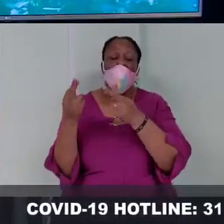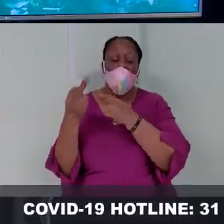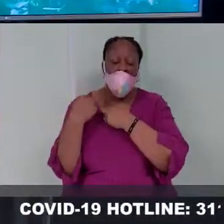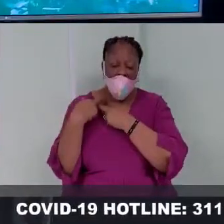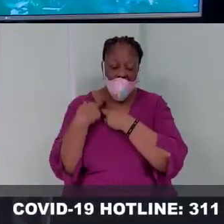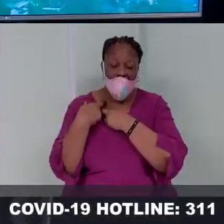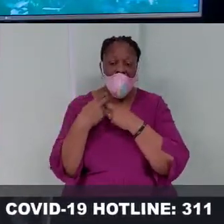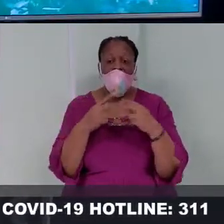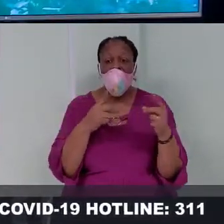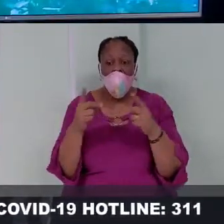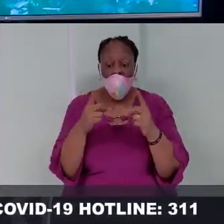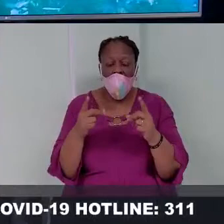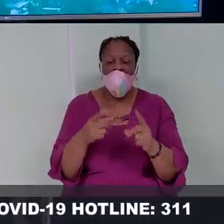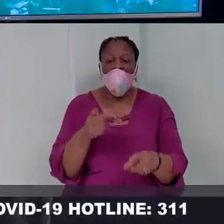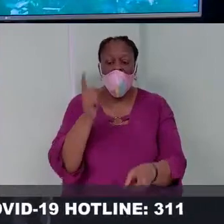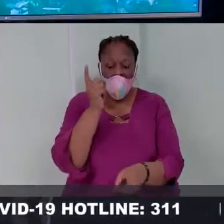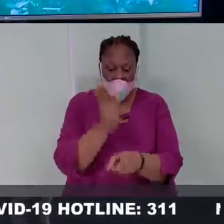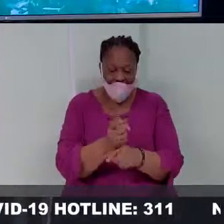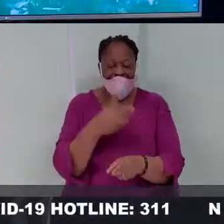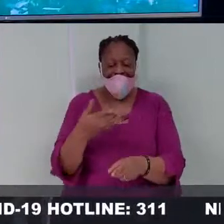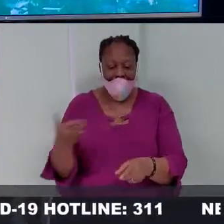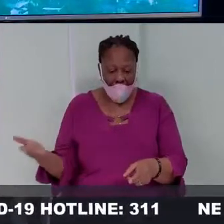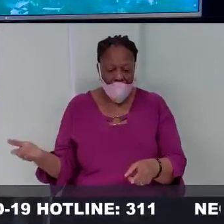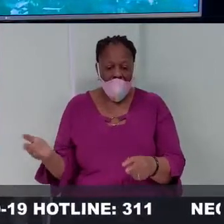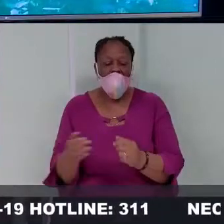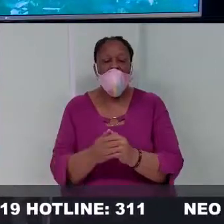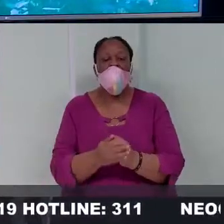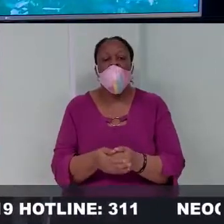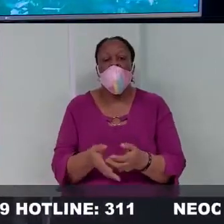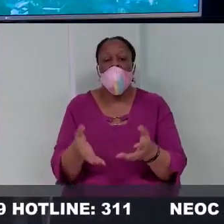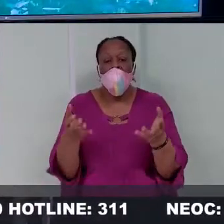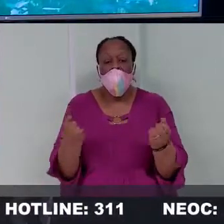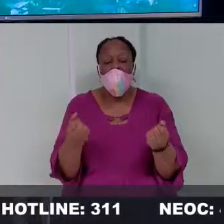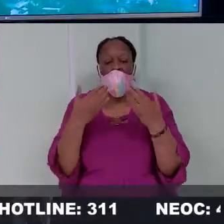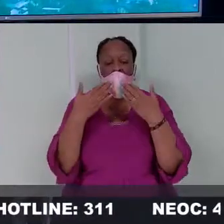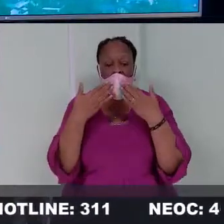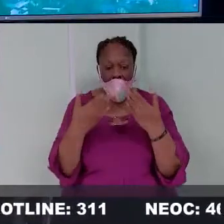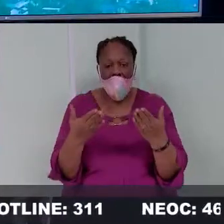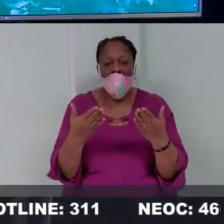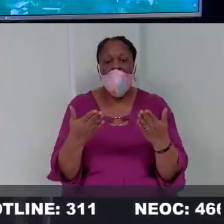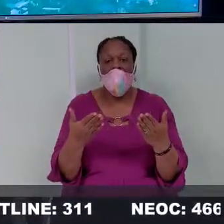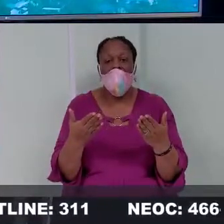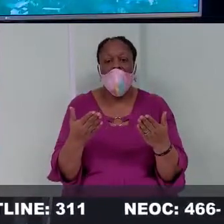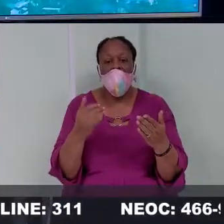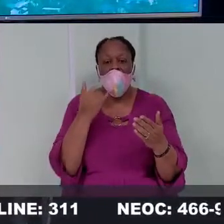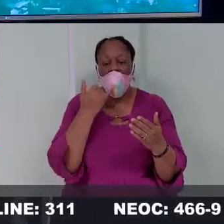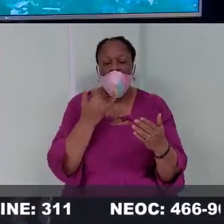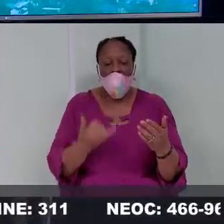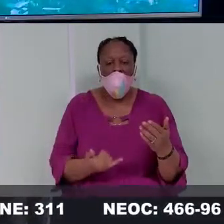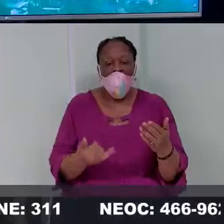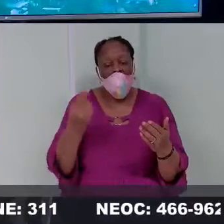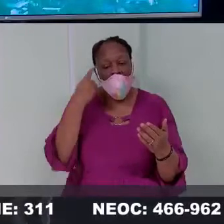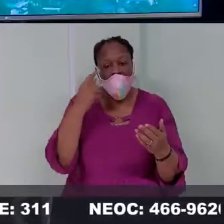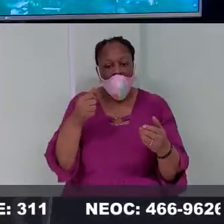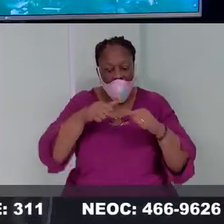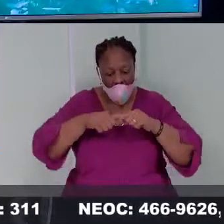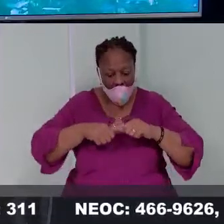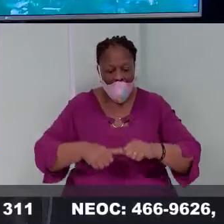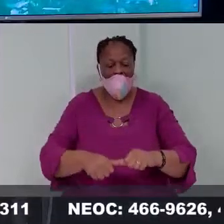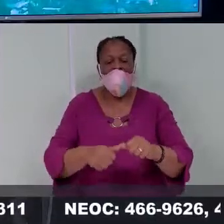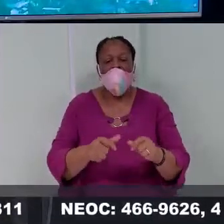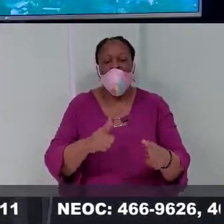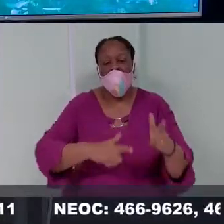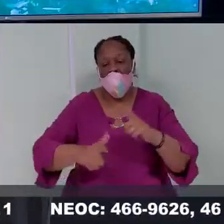responsibilities to do what we should do. I want to thank Mrs. Christmas Jacobs for her continued service of